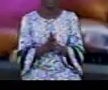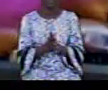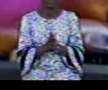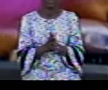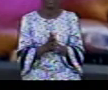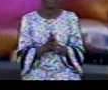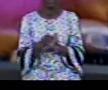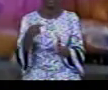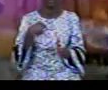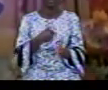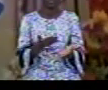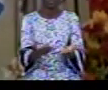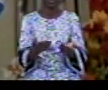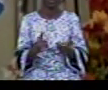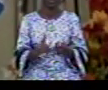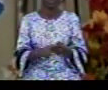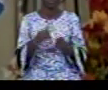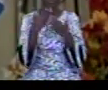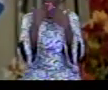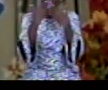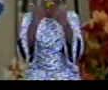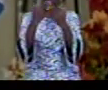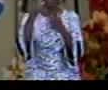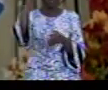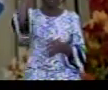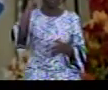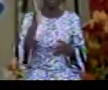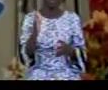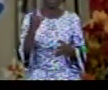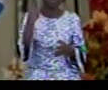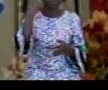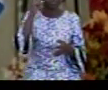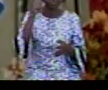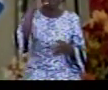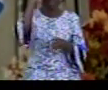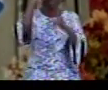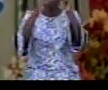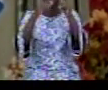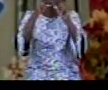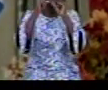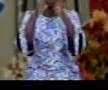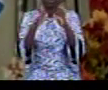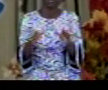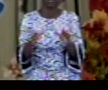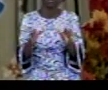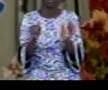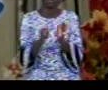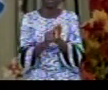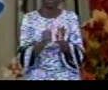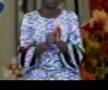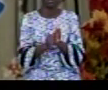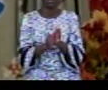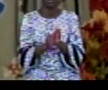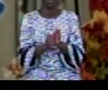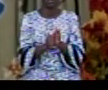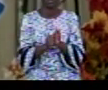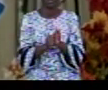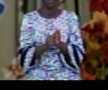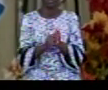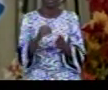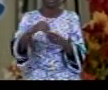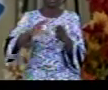We want to thank God for His blessings that even in our midst, our